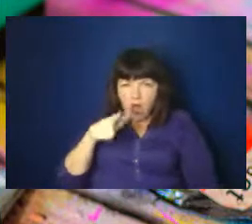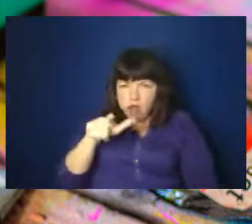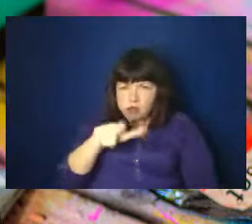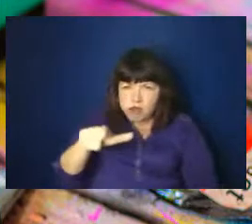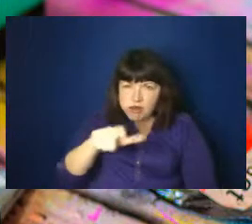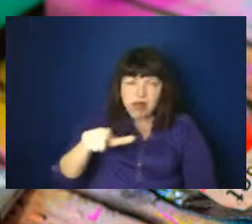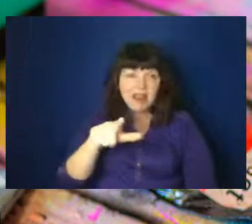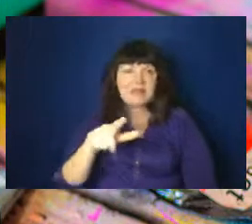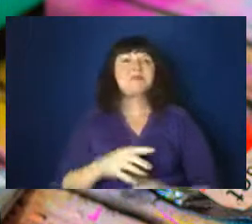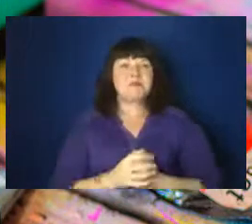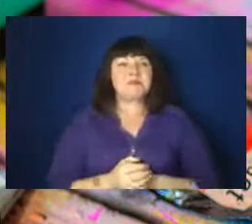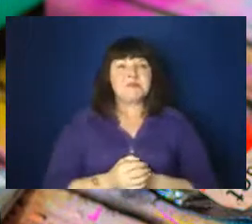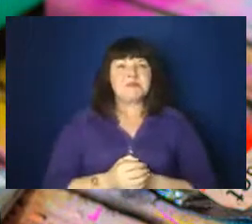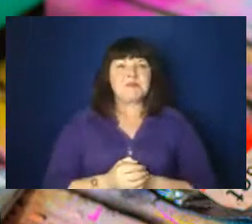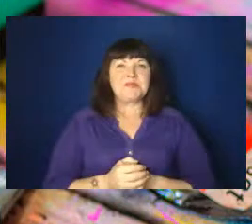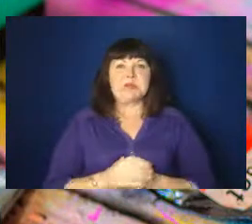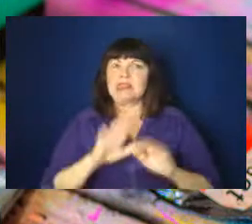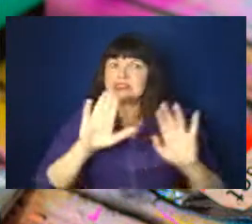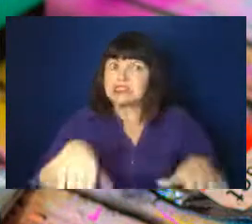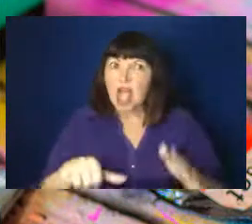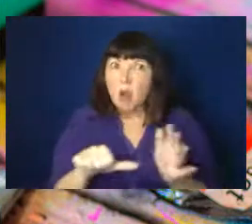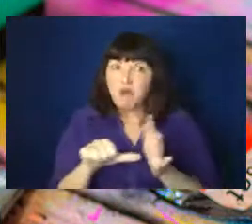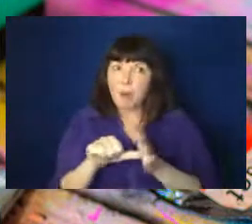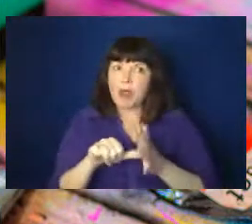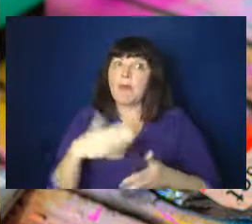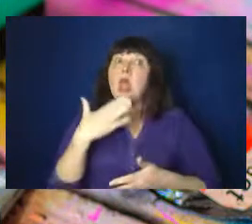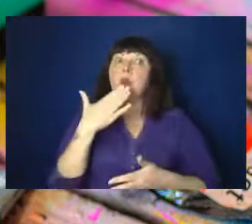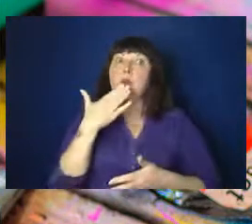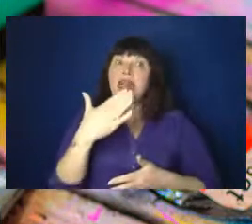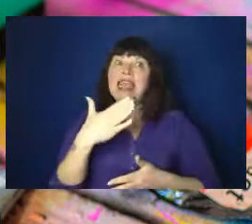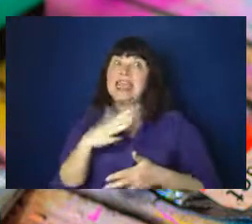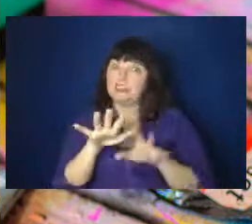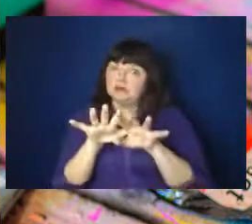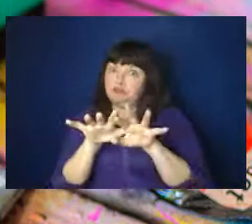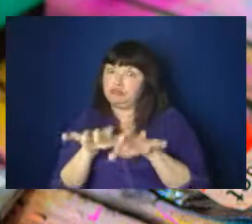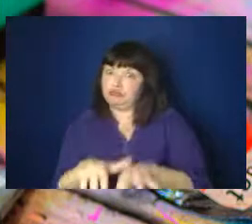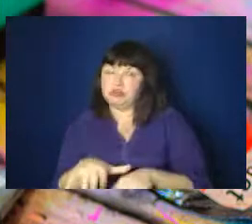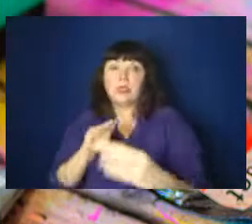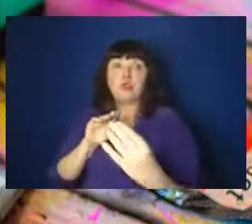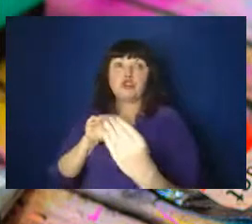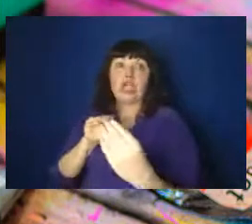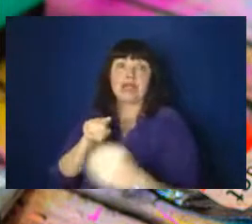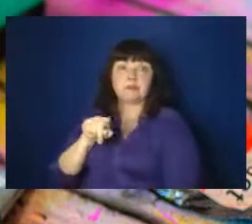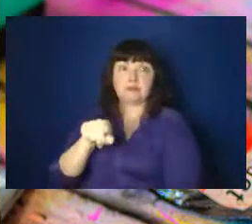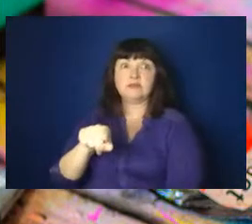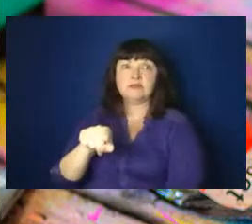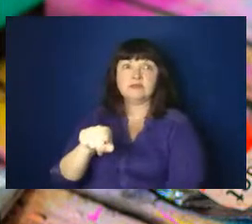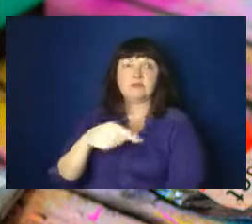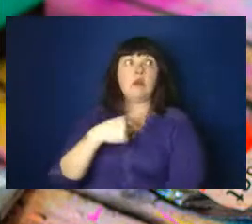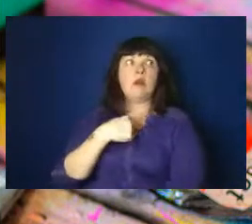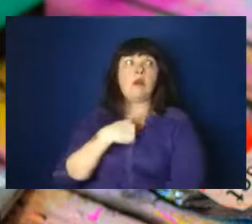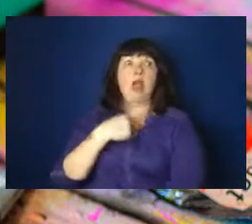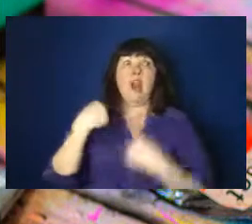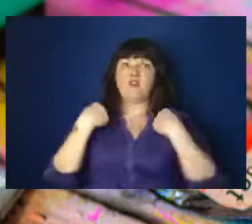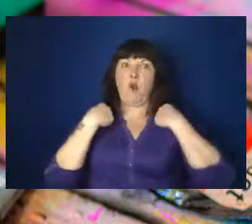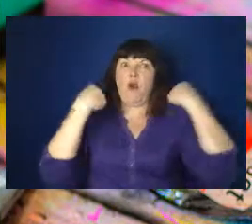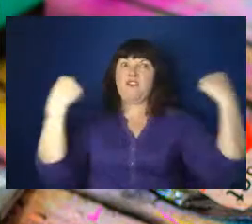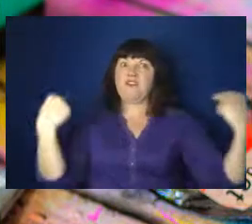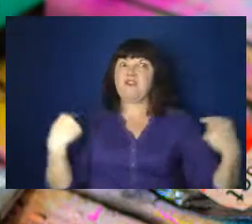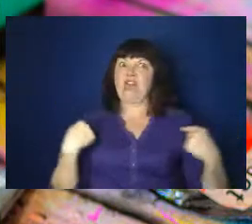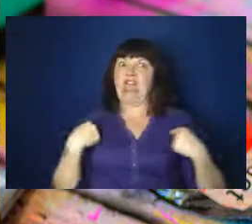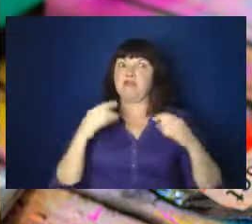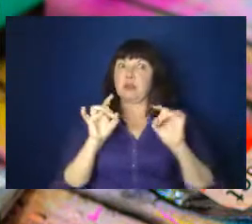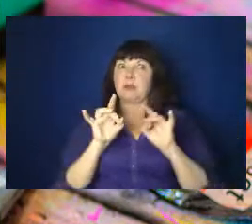And if there's any problems, you can just type in the chat box and my magical fairies will sort out any